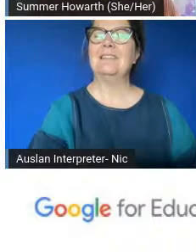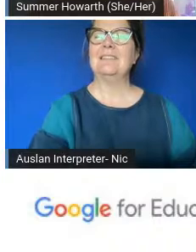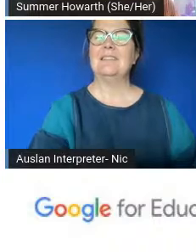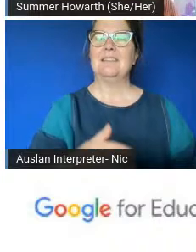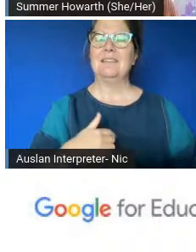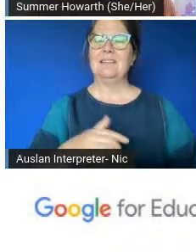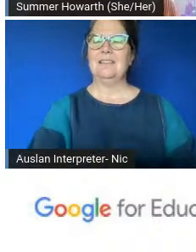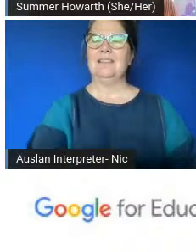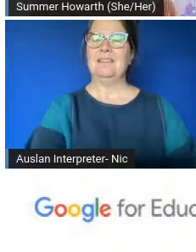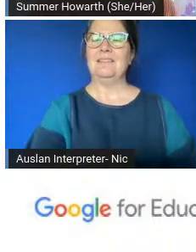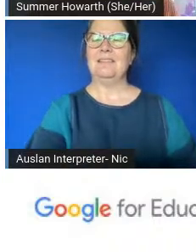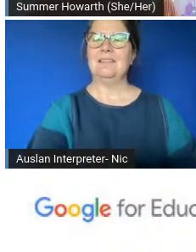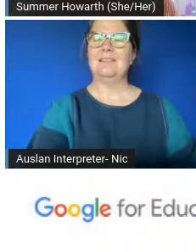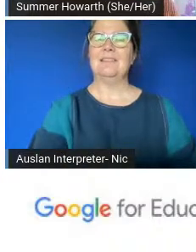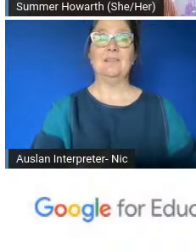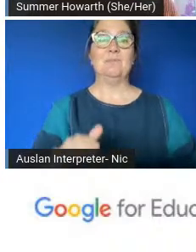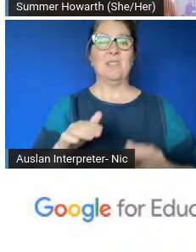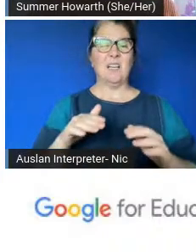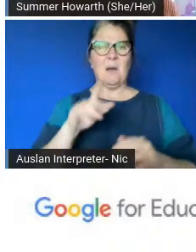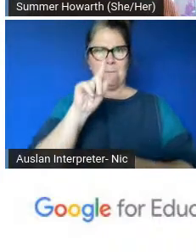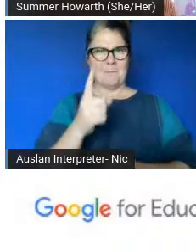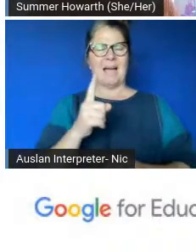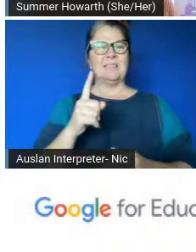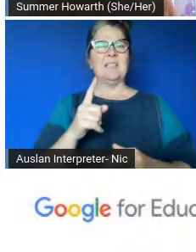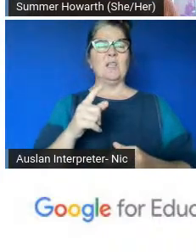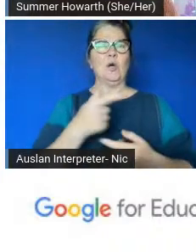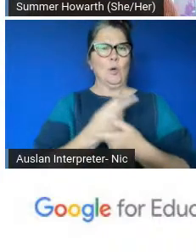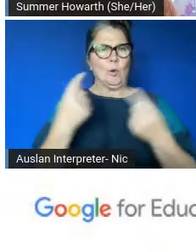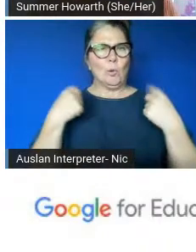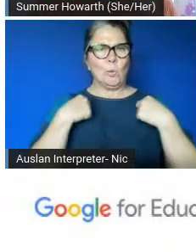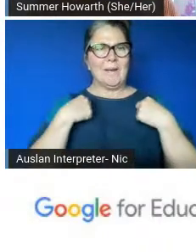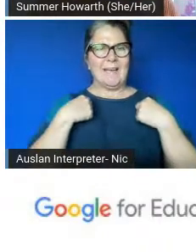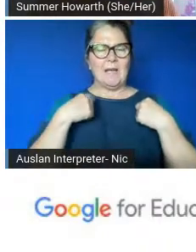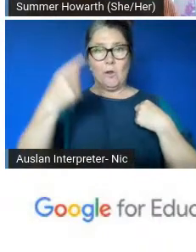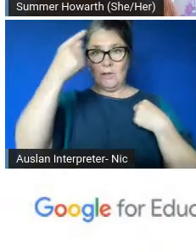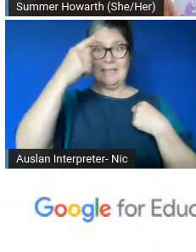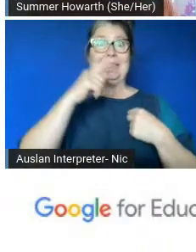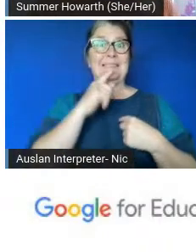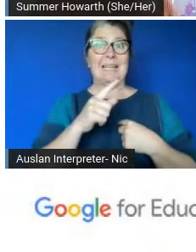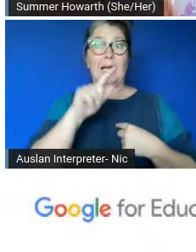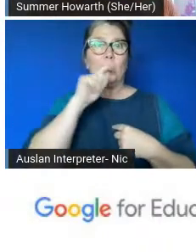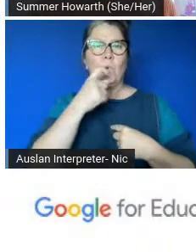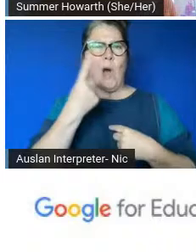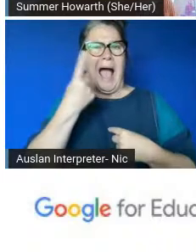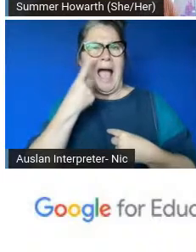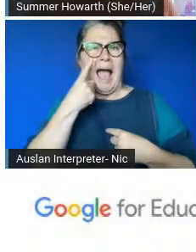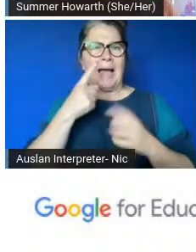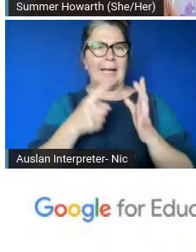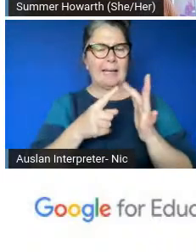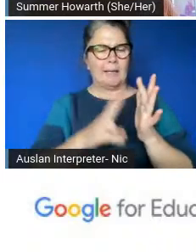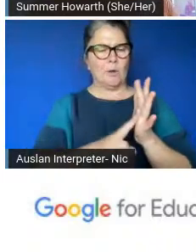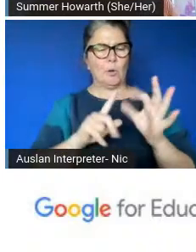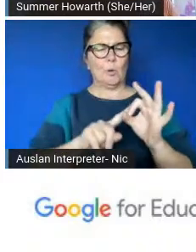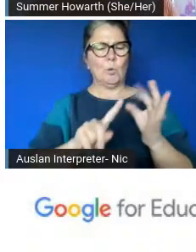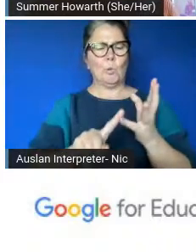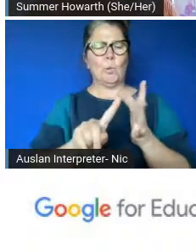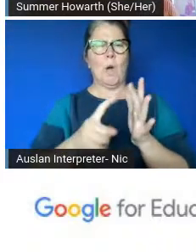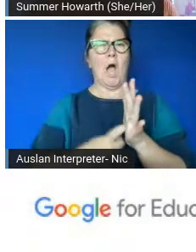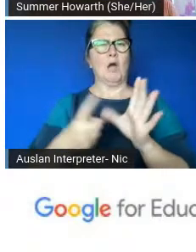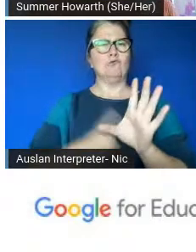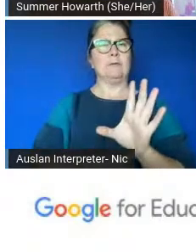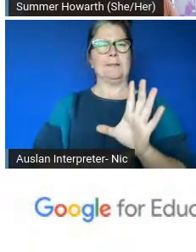tonight, because we did say that we were going to look at inquiry as a model. And then whenever anyone asks me what I mean by